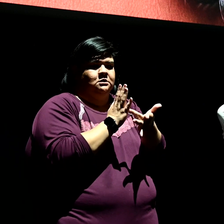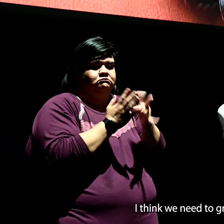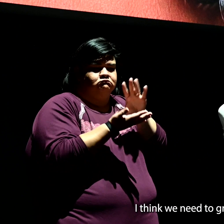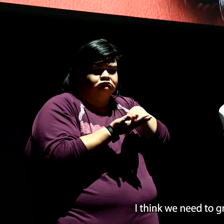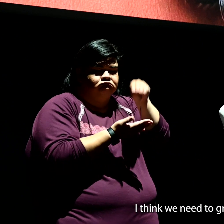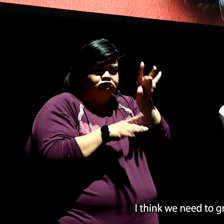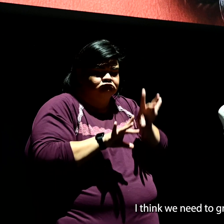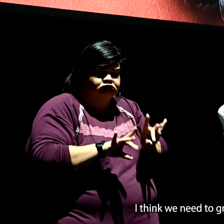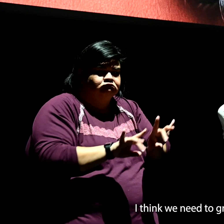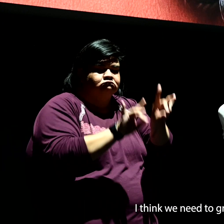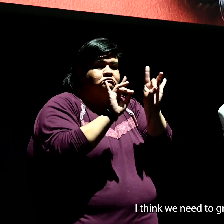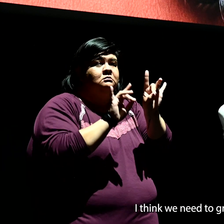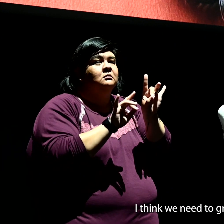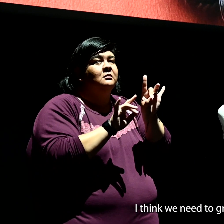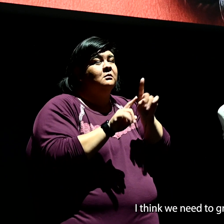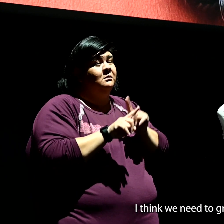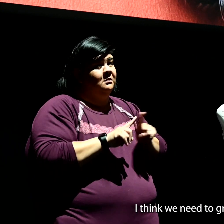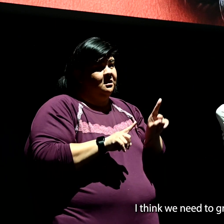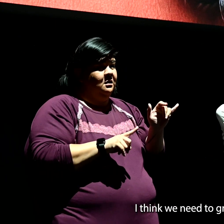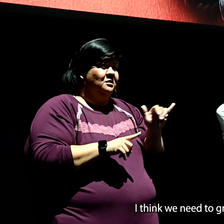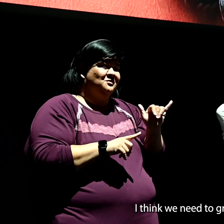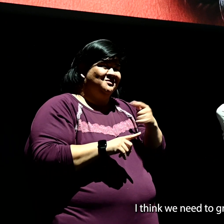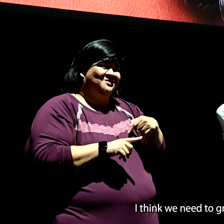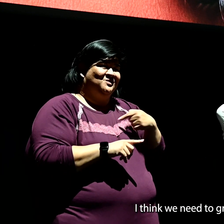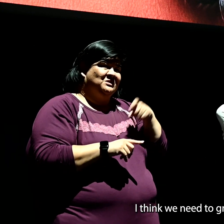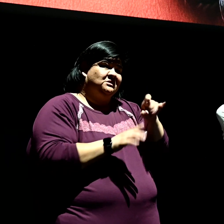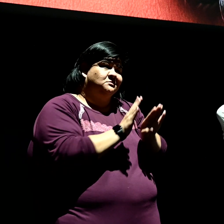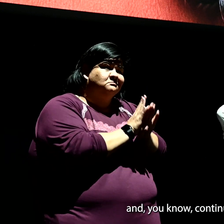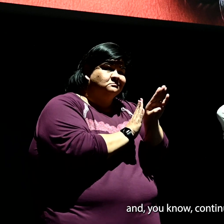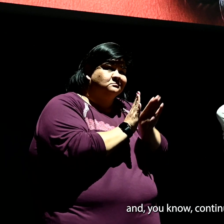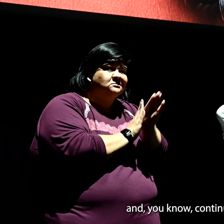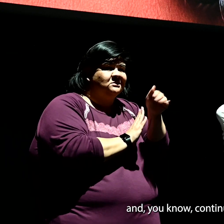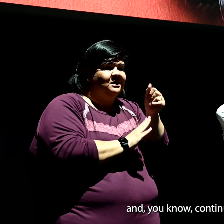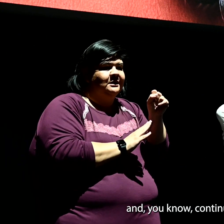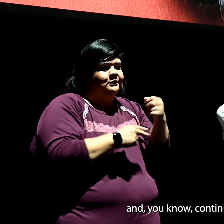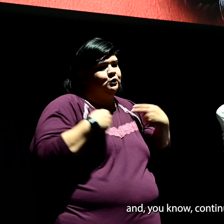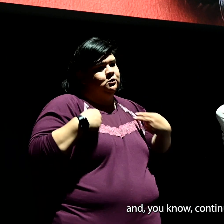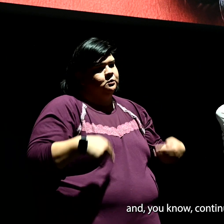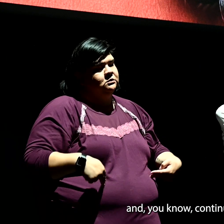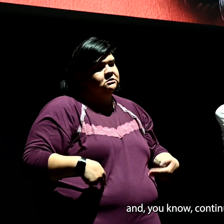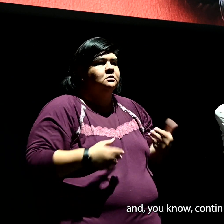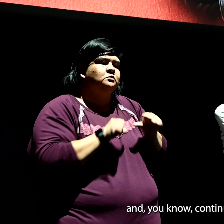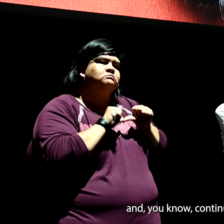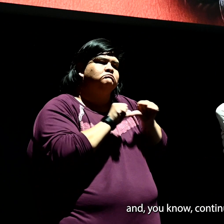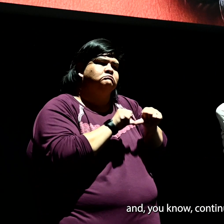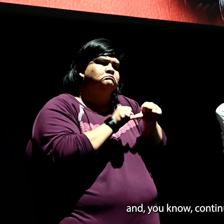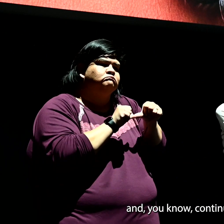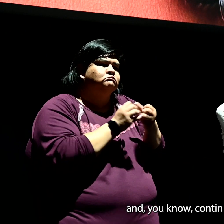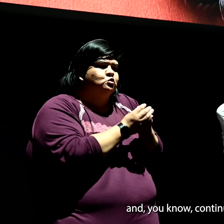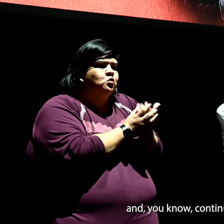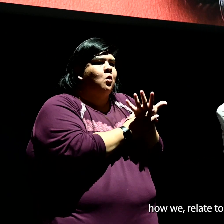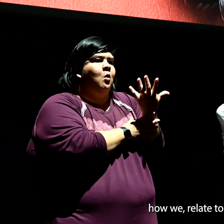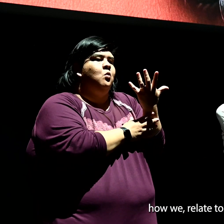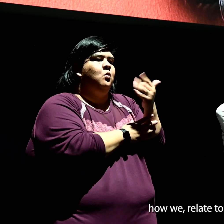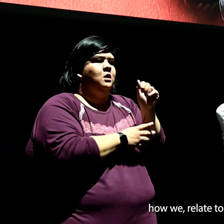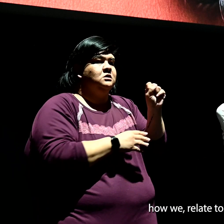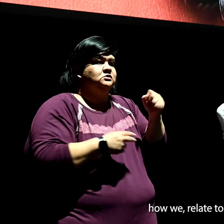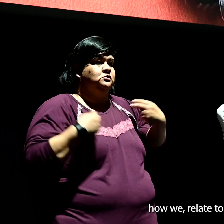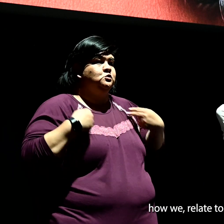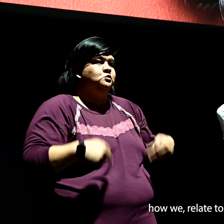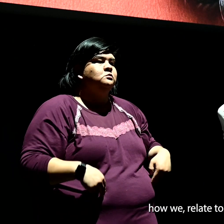days, I think we need to grow as humans. You know, continue to really grow how